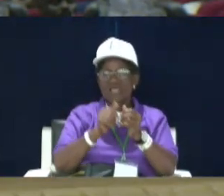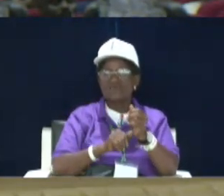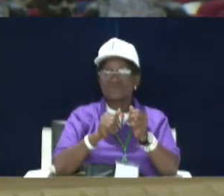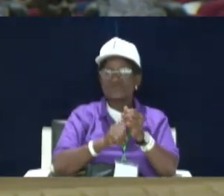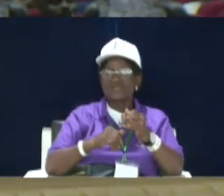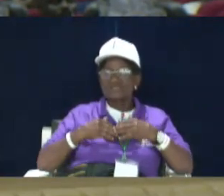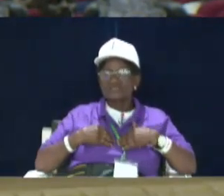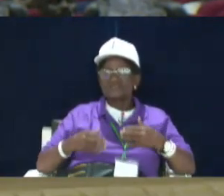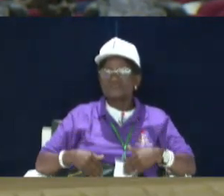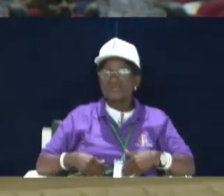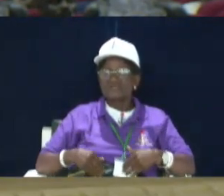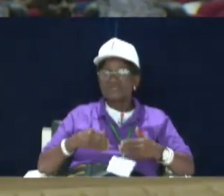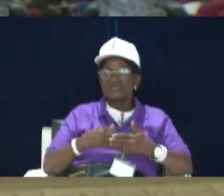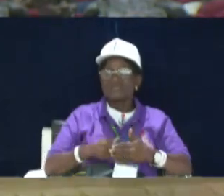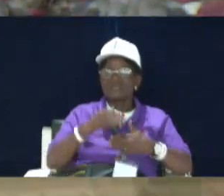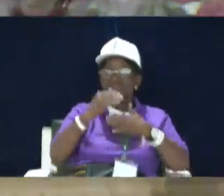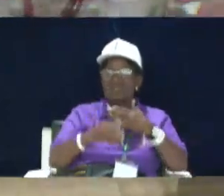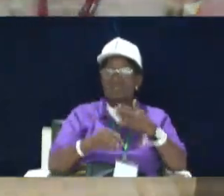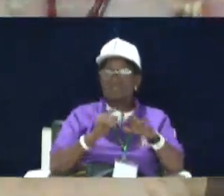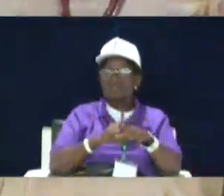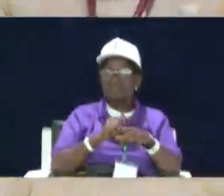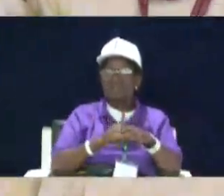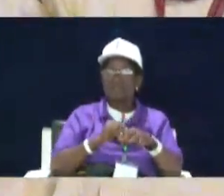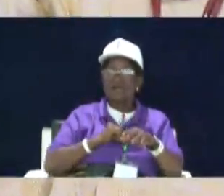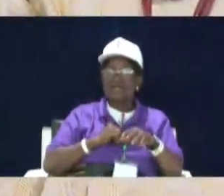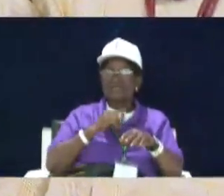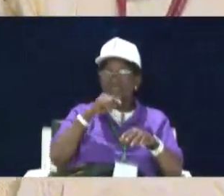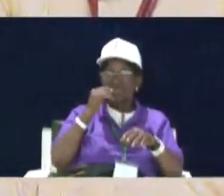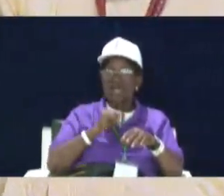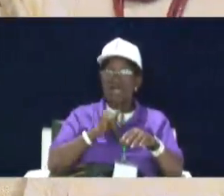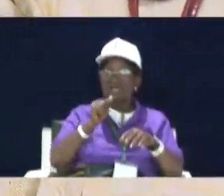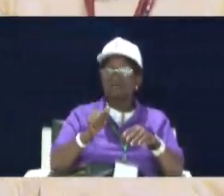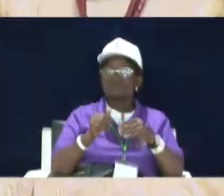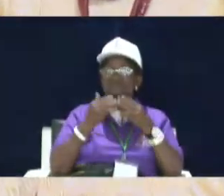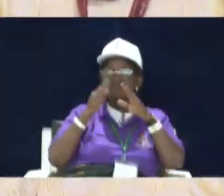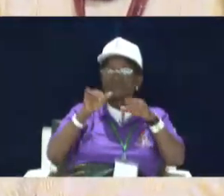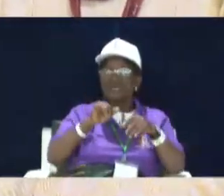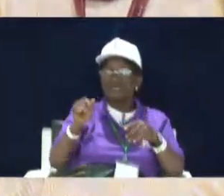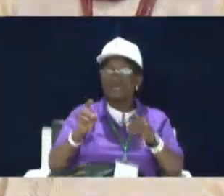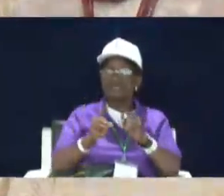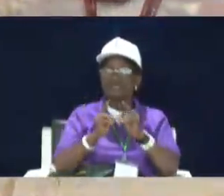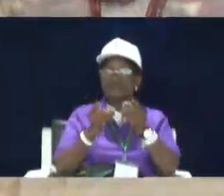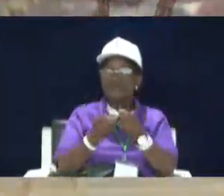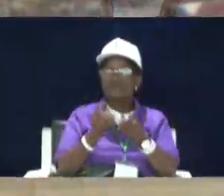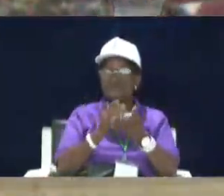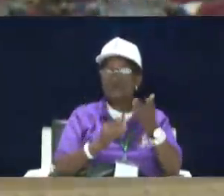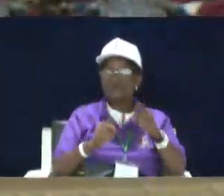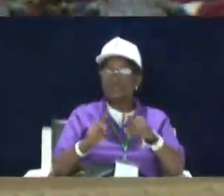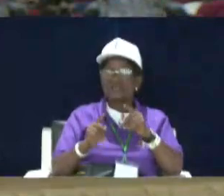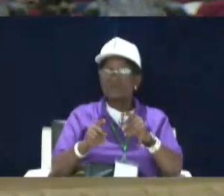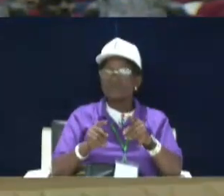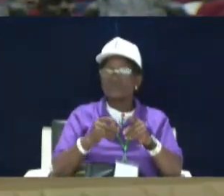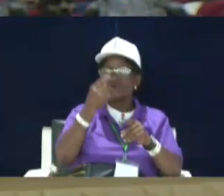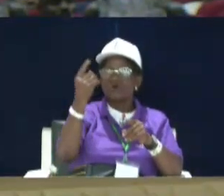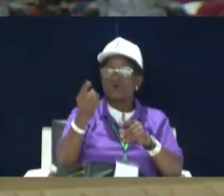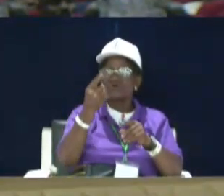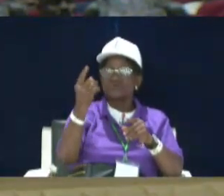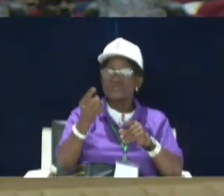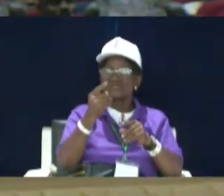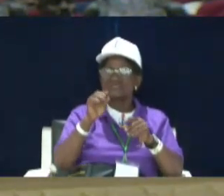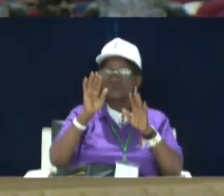Well, each time I say I'm thanking department, some people have always wondered why I don't thank the